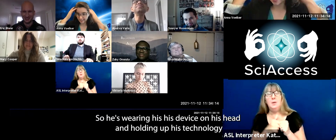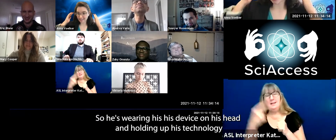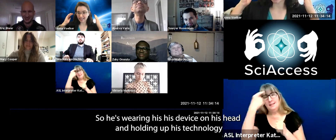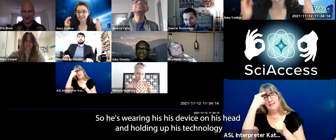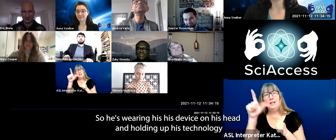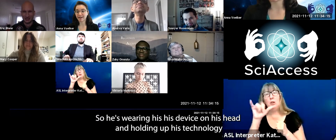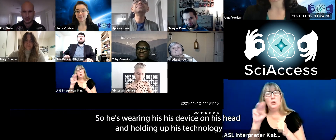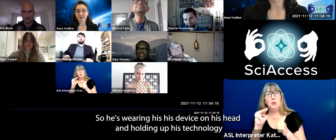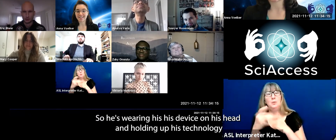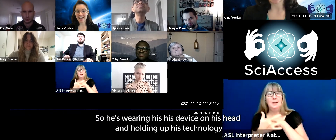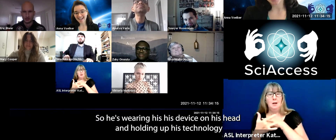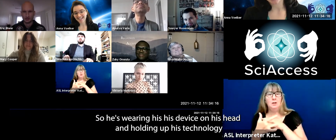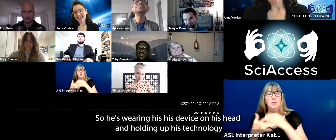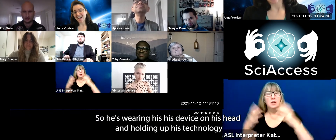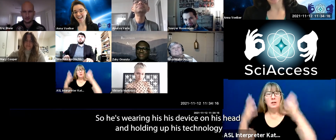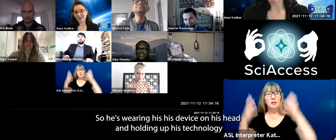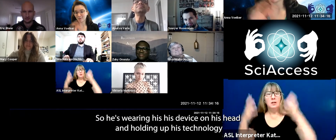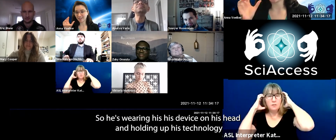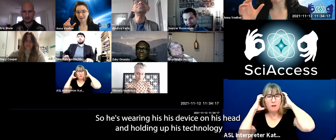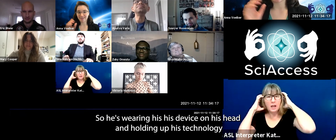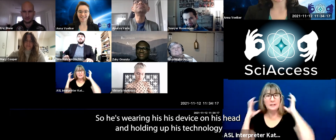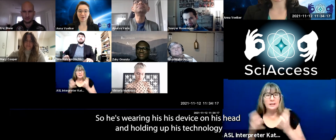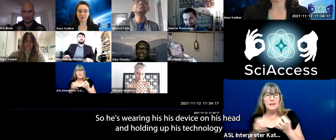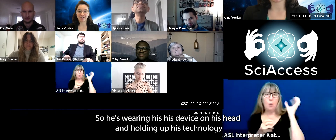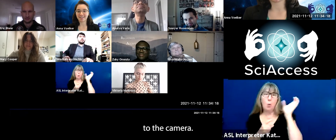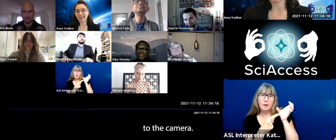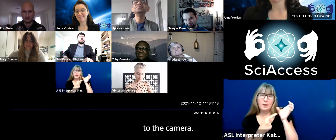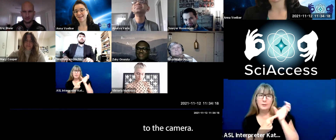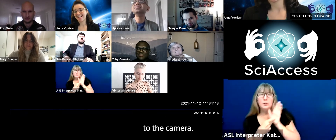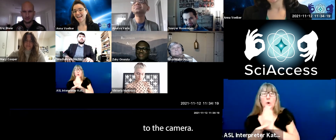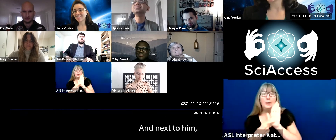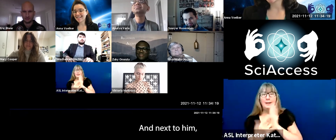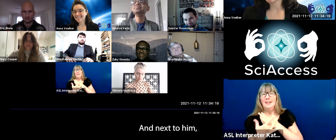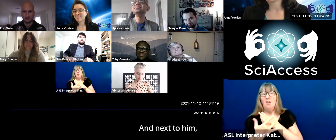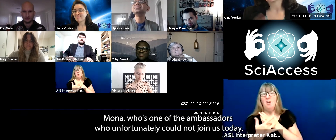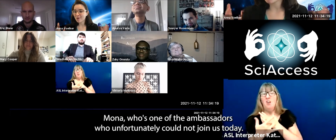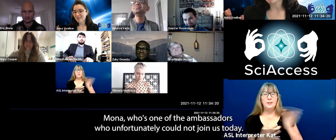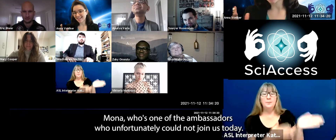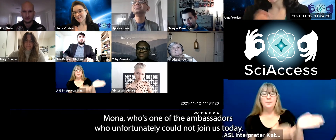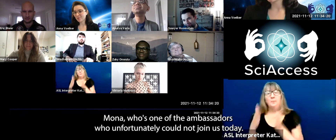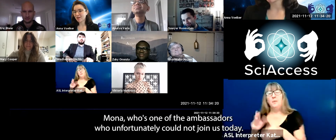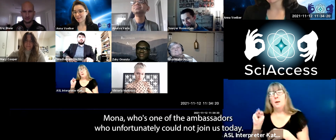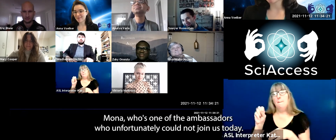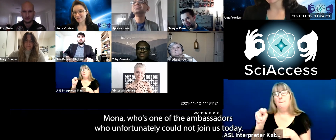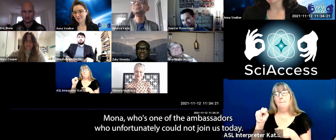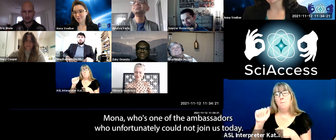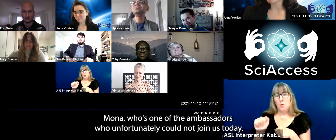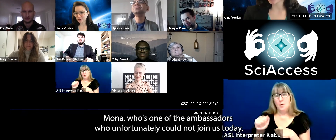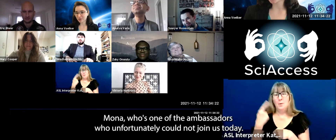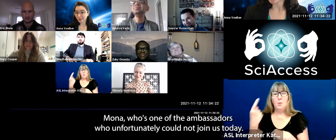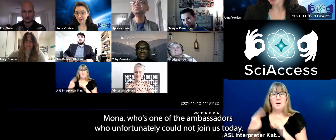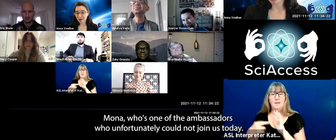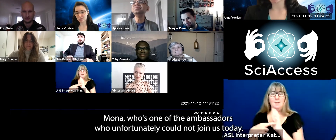wearing his device on his head and holding up his technology to the camera. And next to him, Mona, who's one of the ambassadors